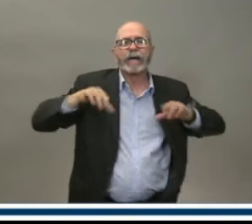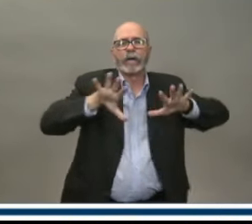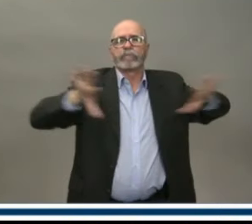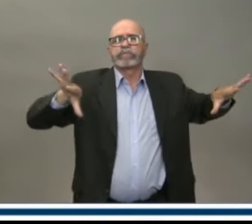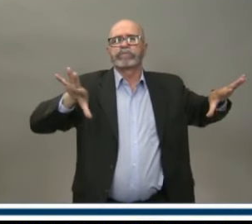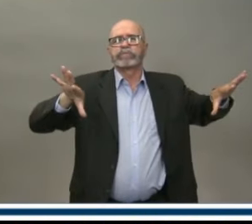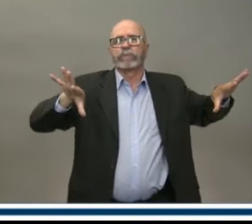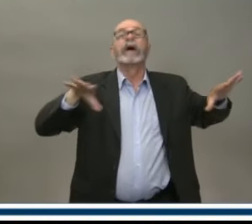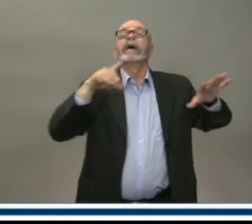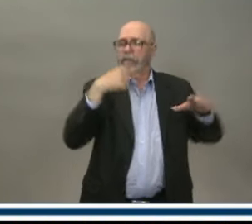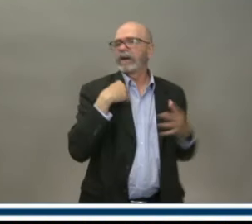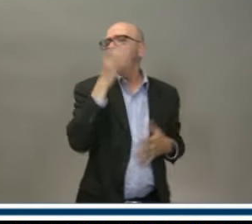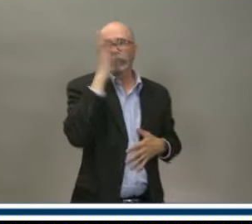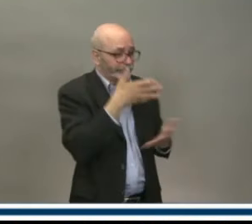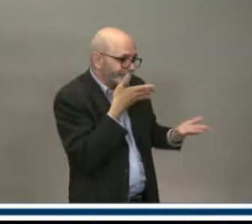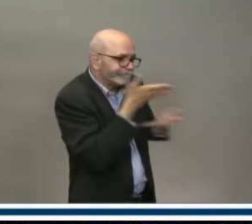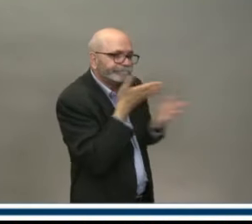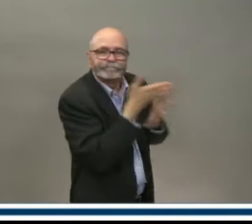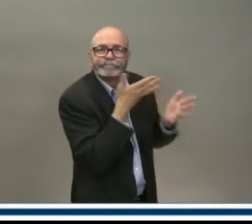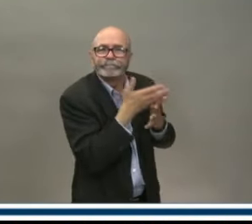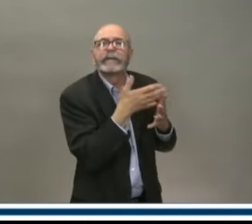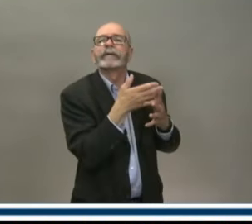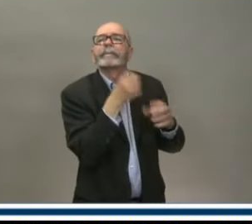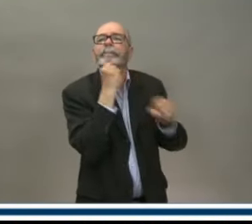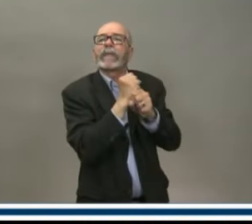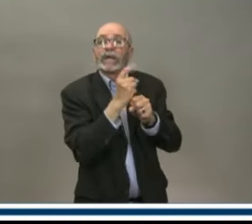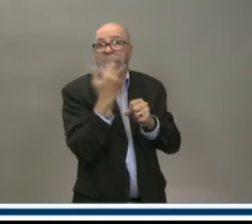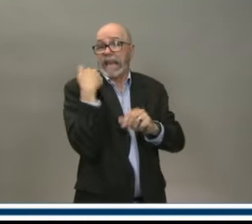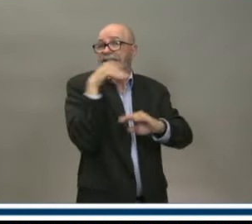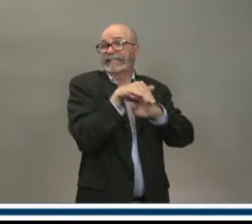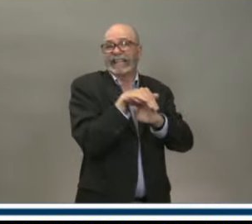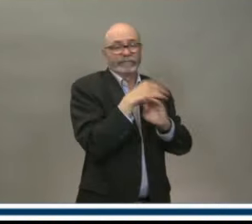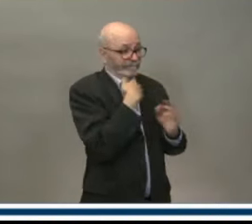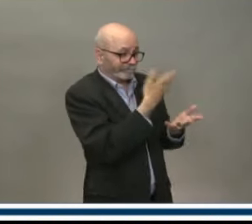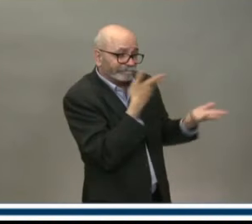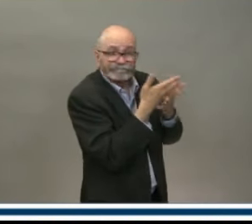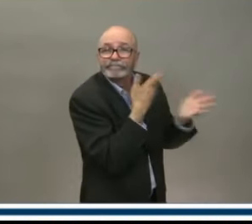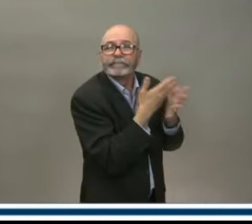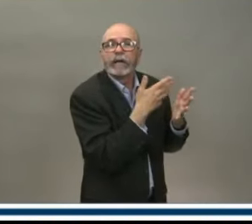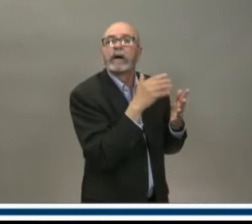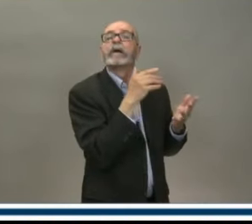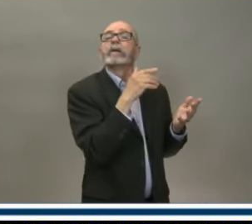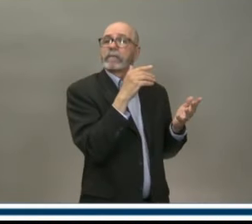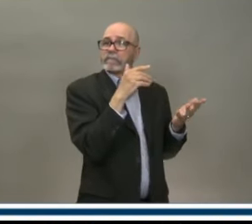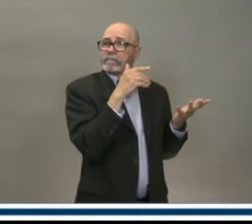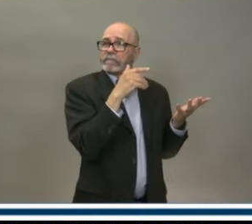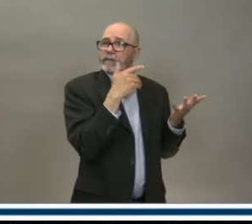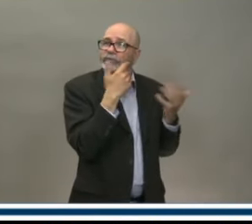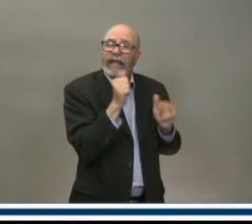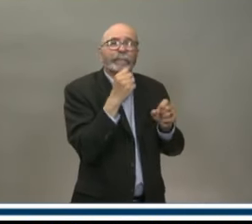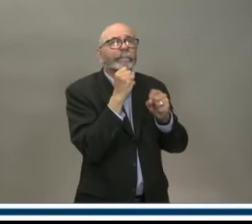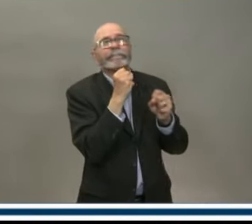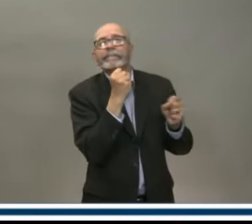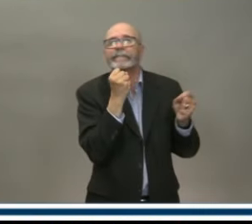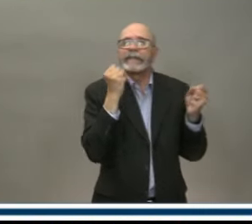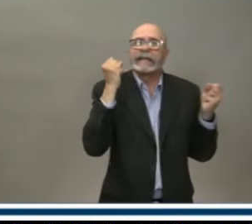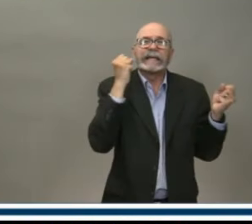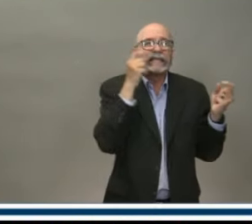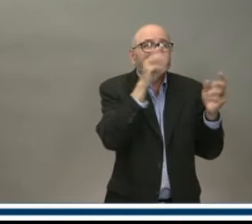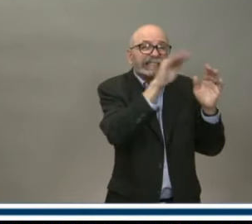Northwood, I talked with Josie Ryan last night. They are reducing the number of people in those situations as quickly as